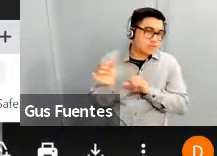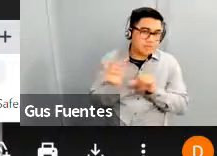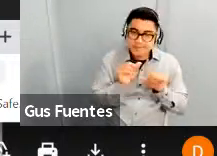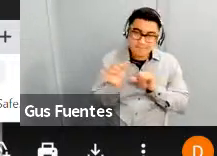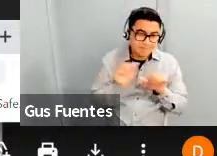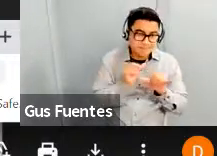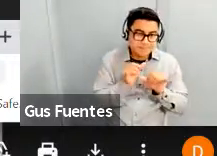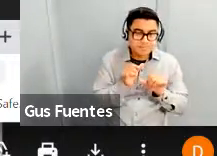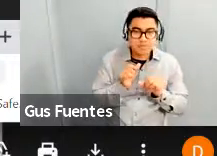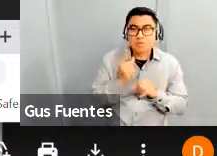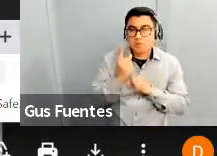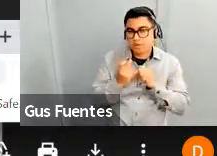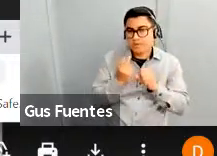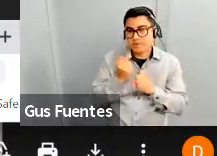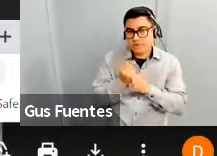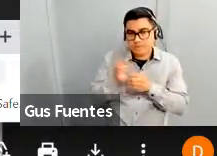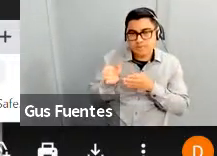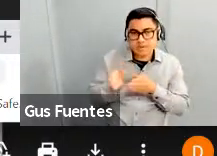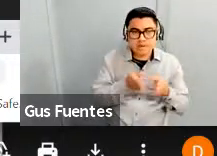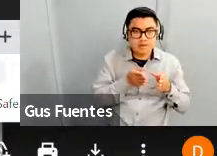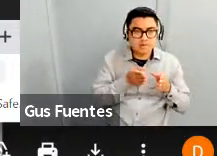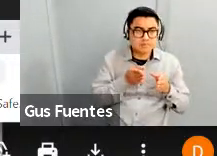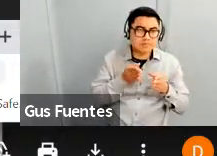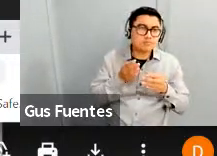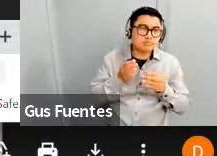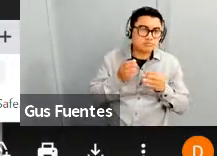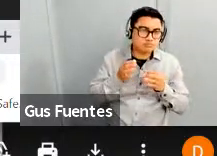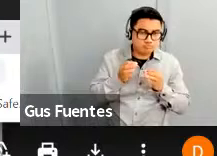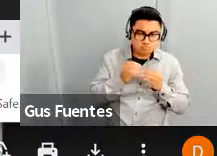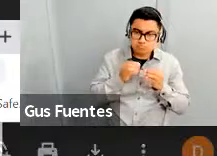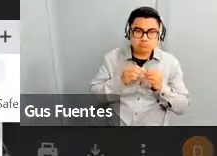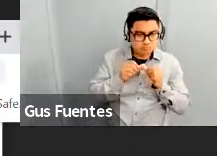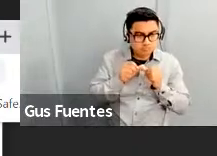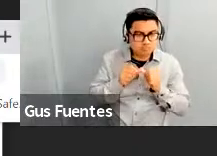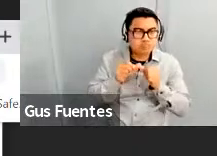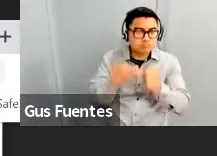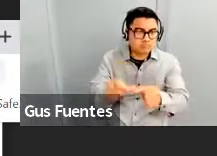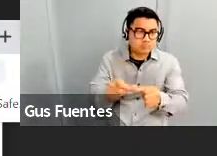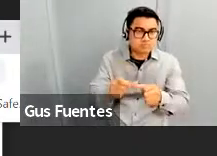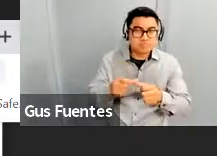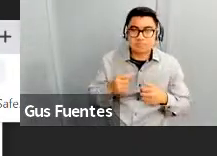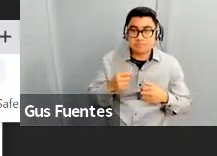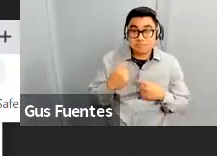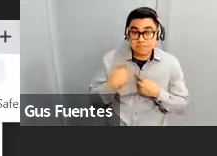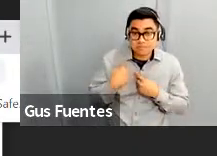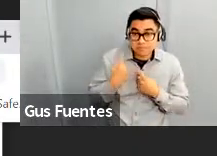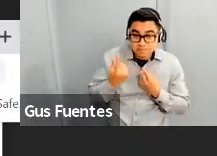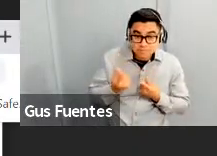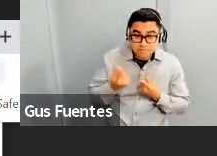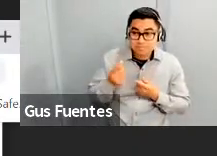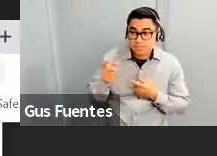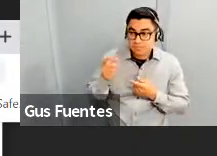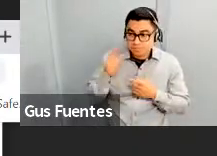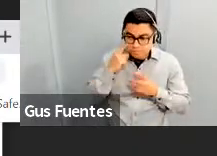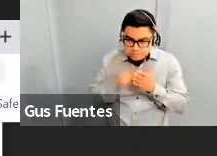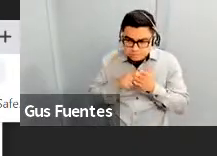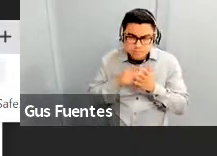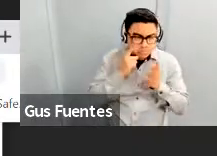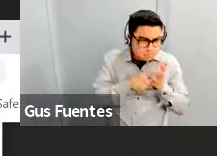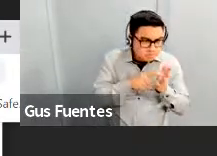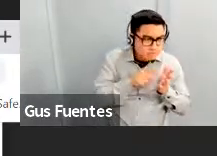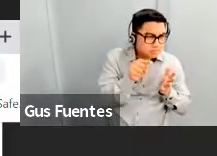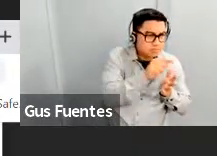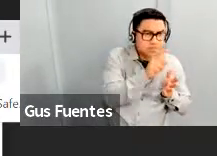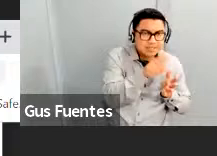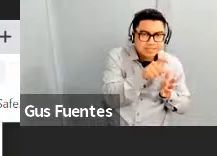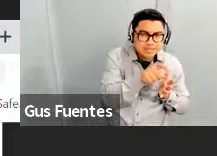plan 1 year out because we have been very much engaged in everything that's needed to help support